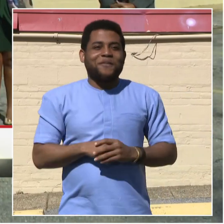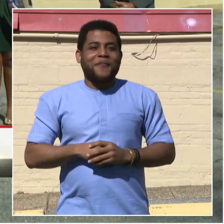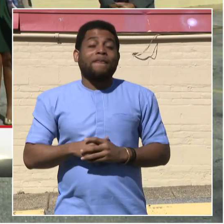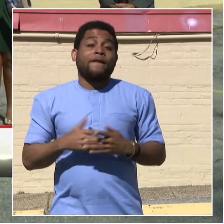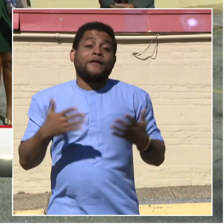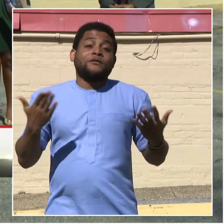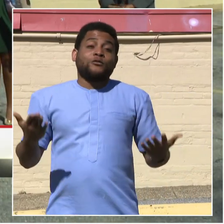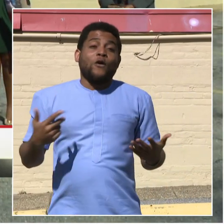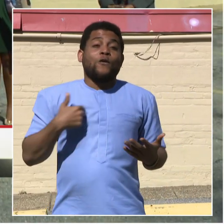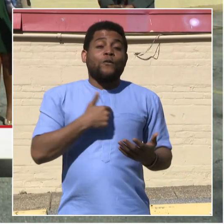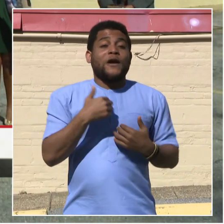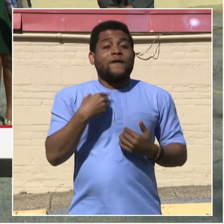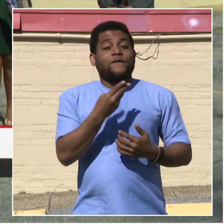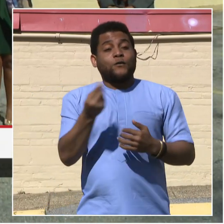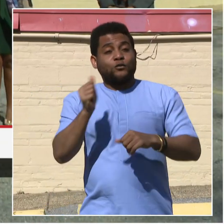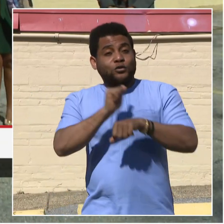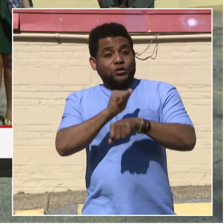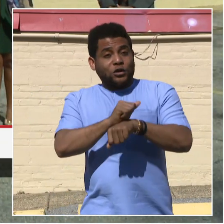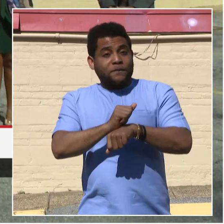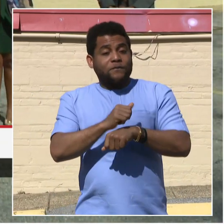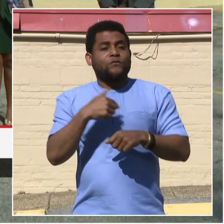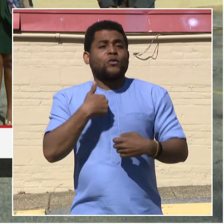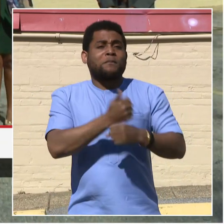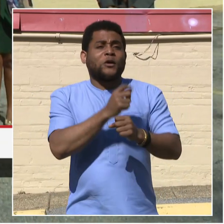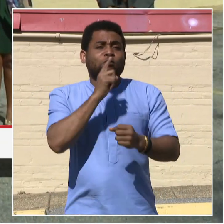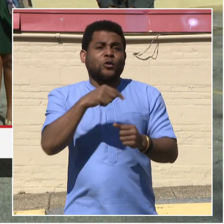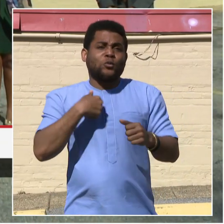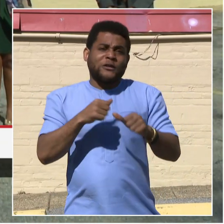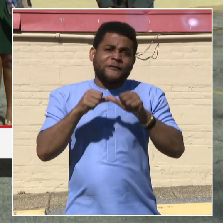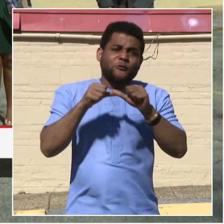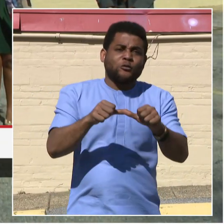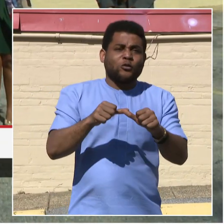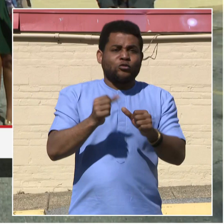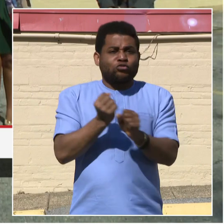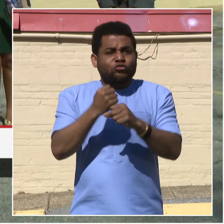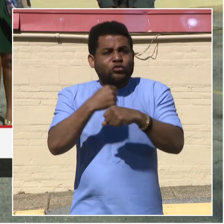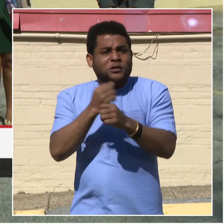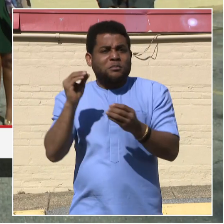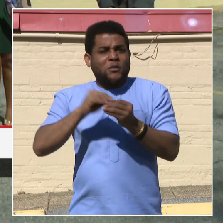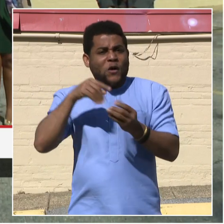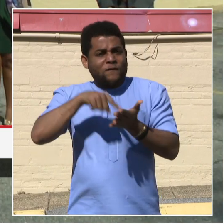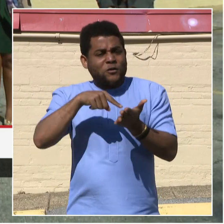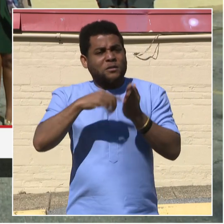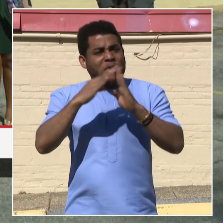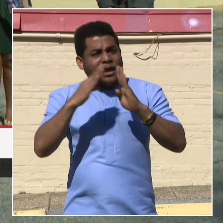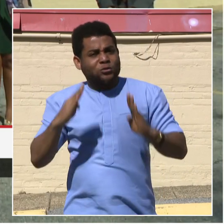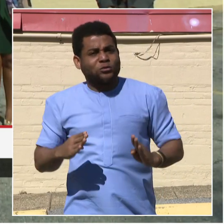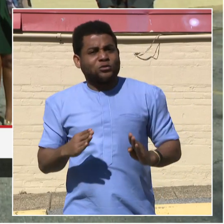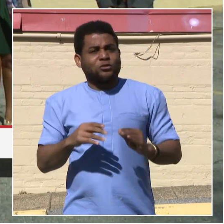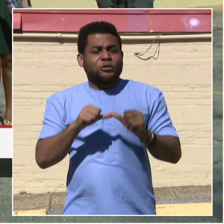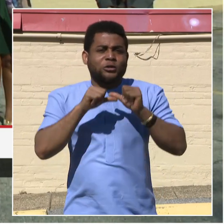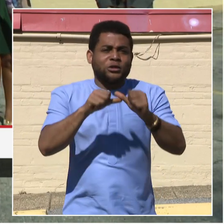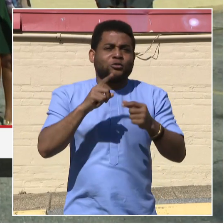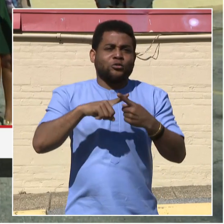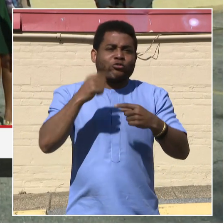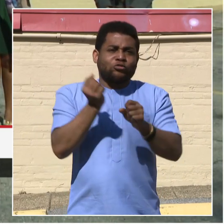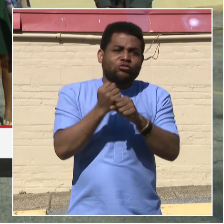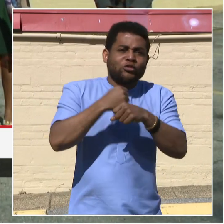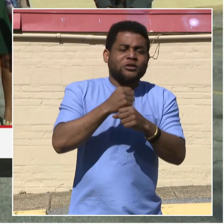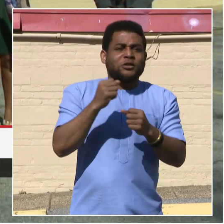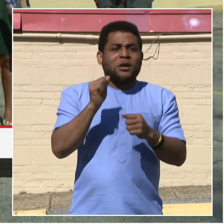jobs. We have to make sure that we create that affordable housing that the mayor was talking about. We have to make sure we keep creating jobs, and we have to keep supporting